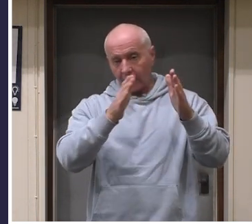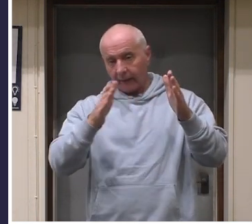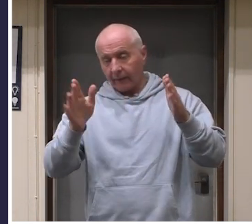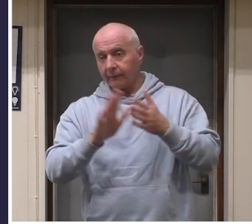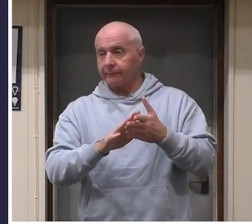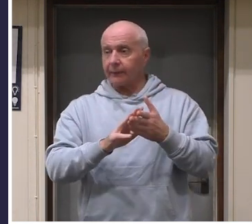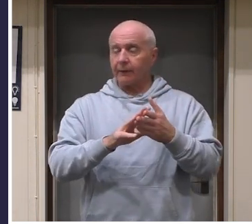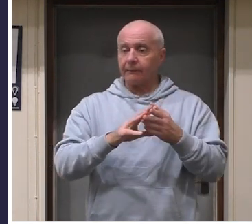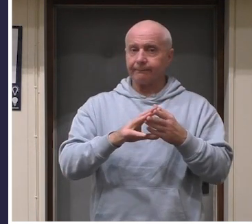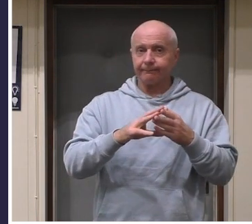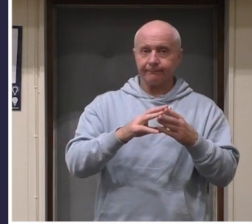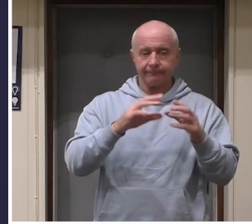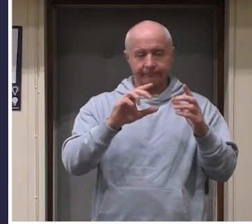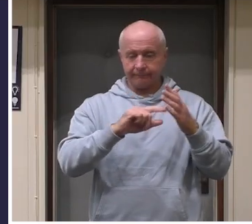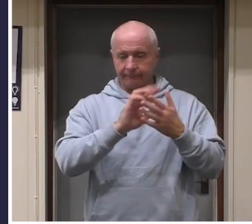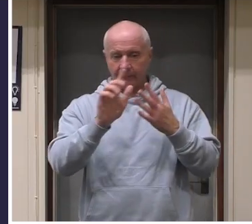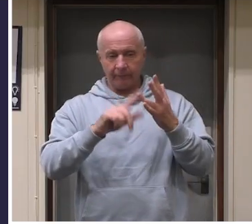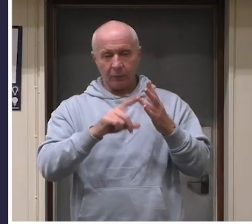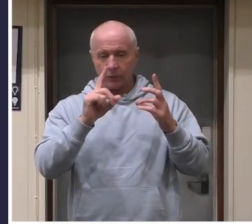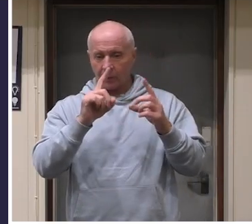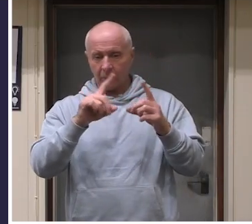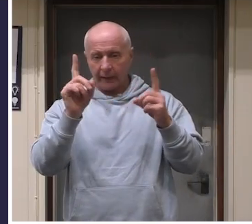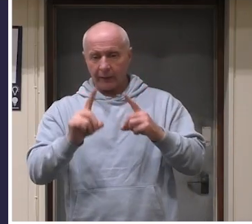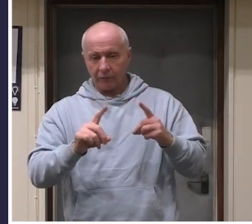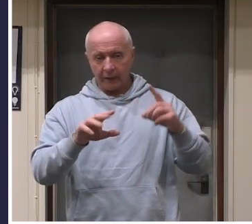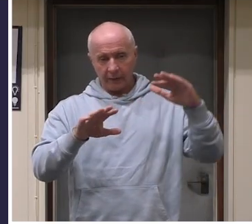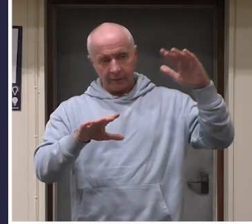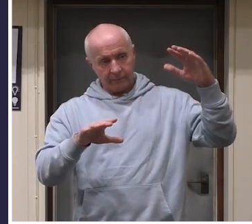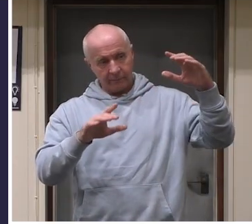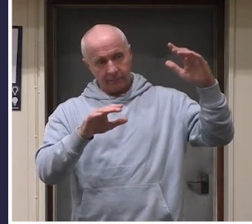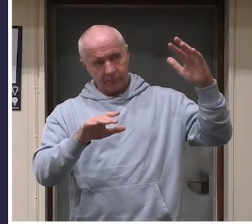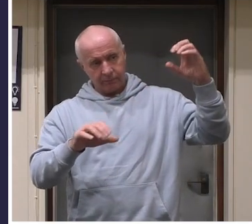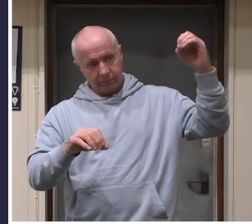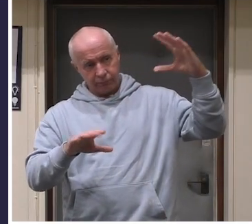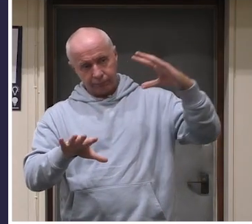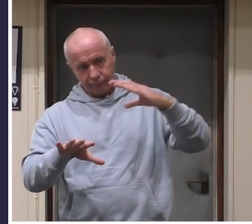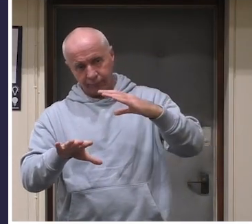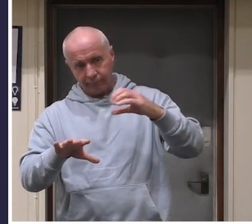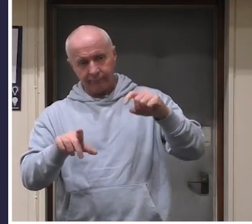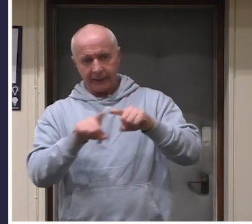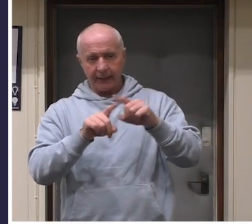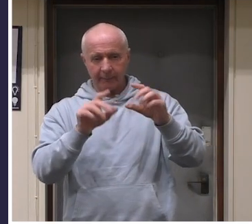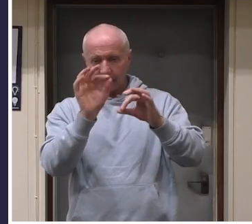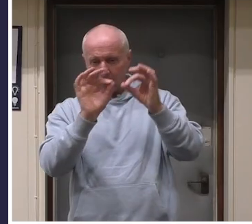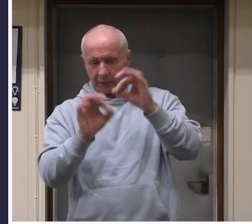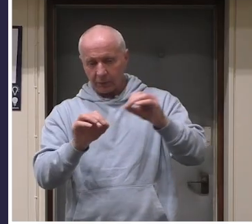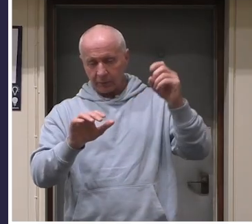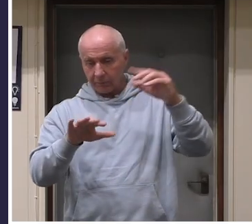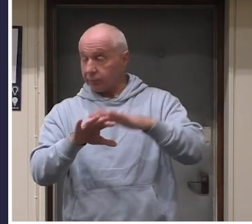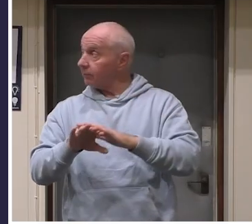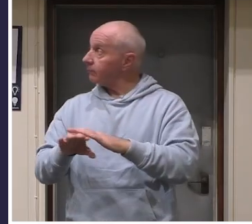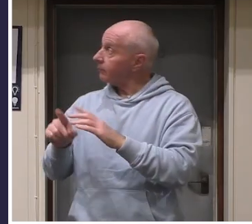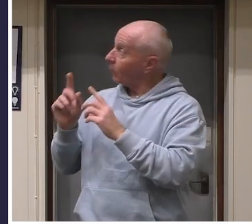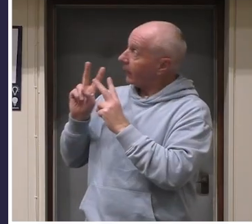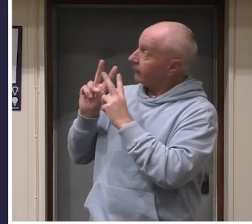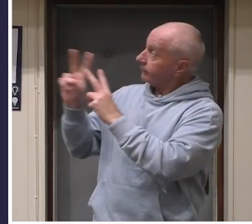photoelectric effect seemed to imply that light actually kind of behaves like particles. And that means when you combine the two pictures